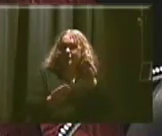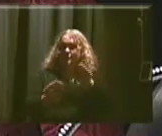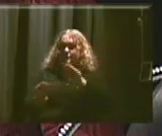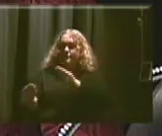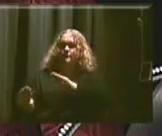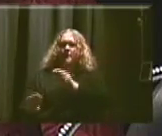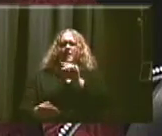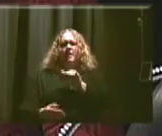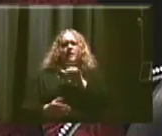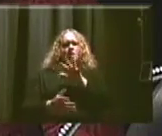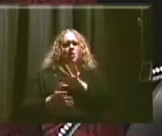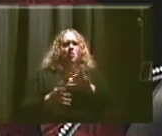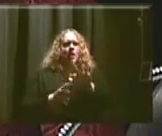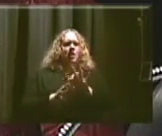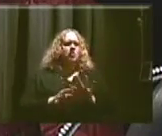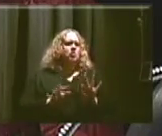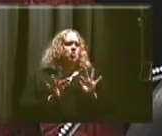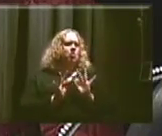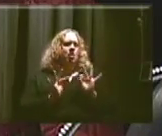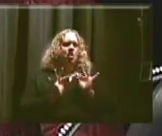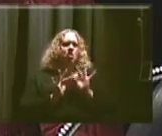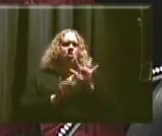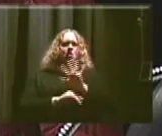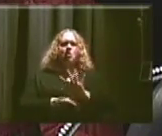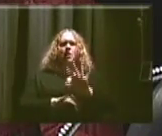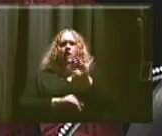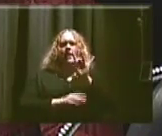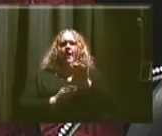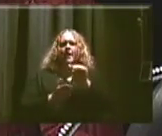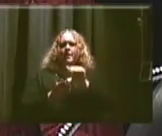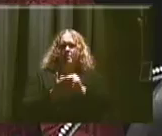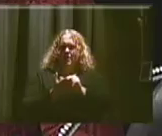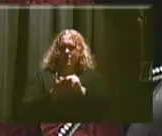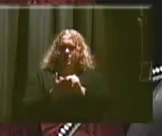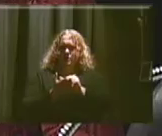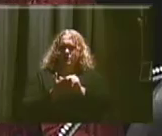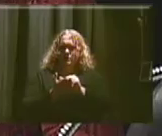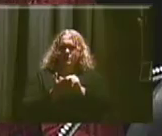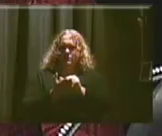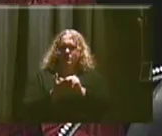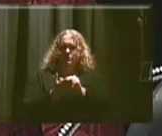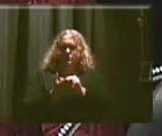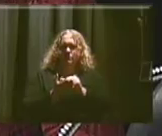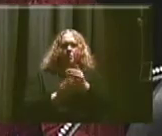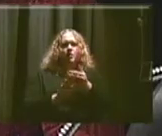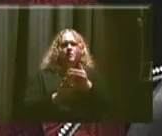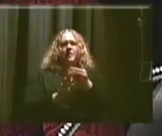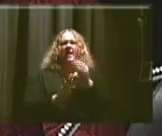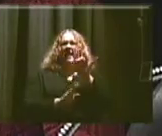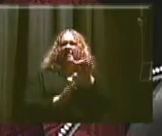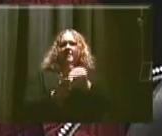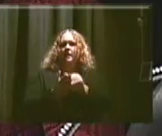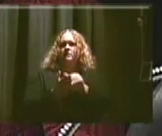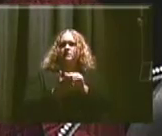valued at over $8,000 this past Friday before things expired.